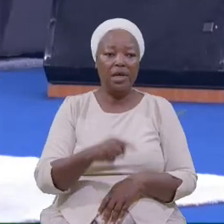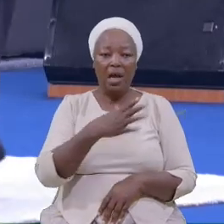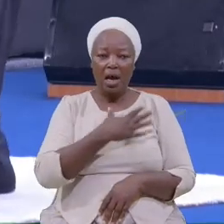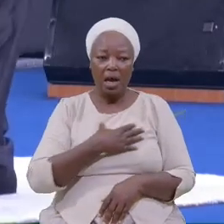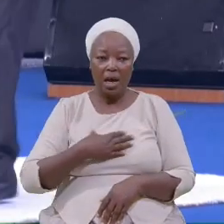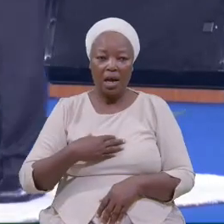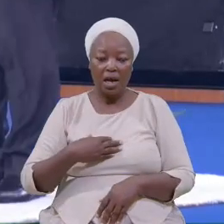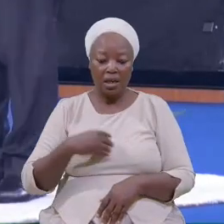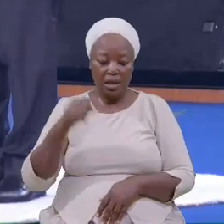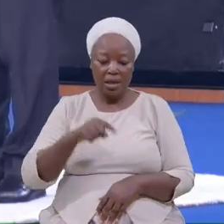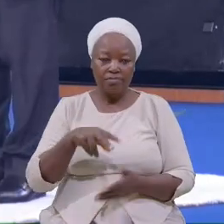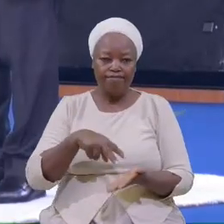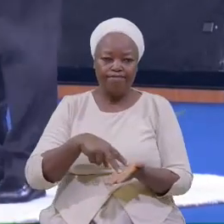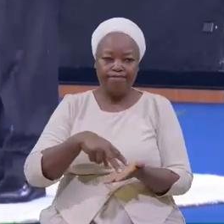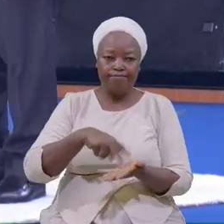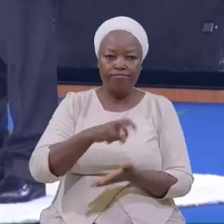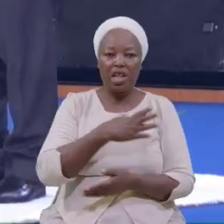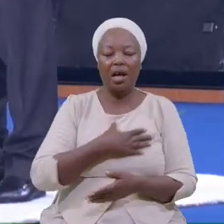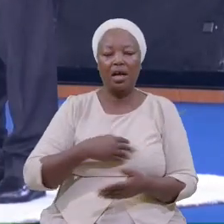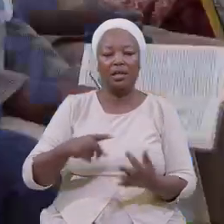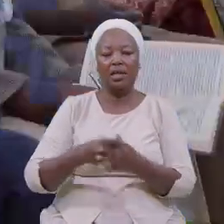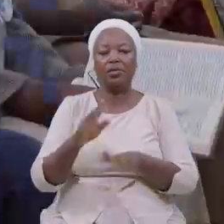he lived and walked.